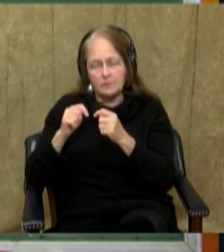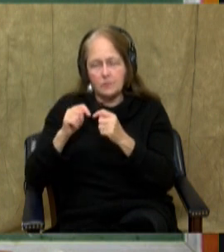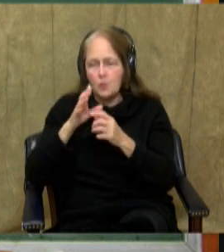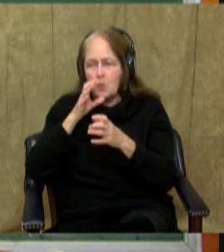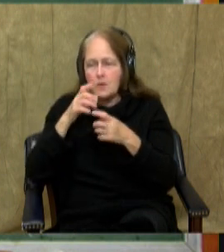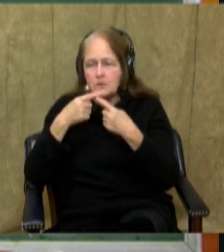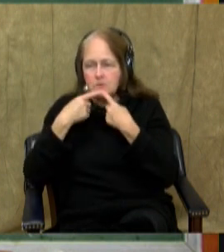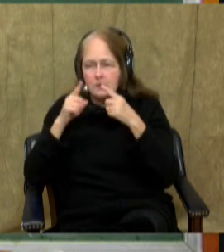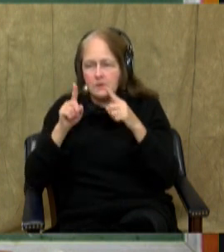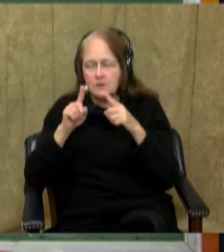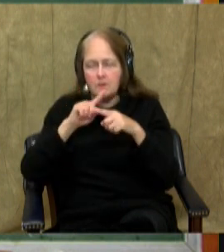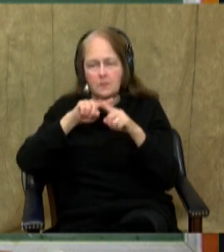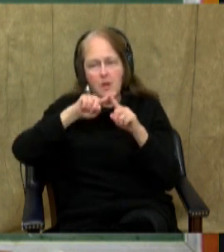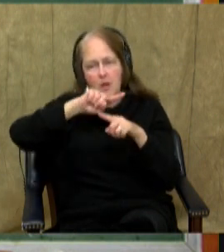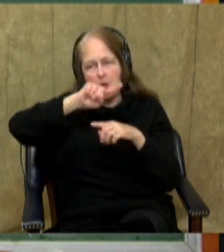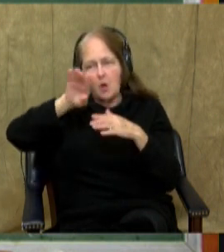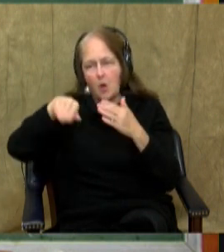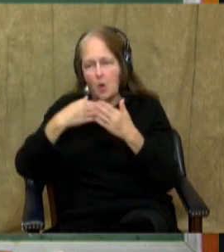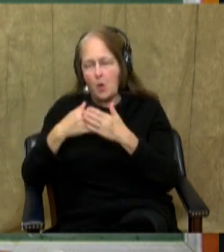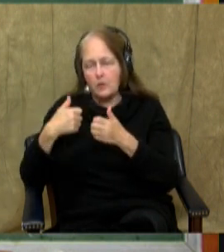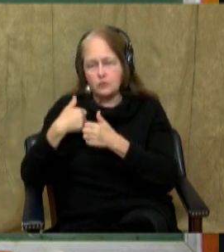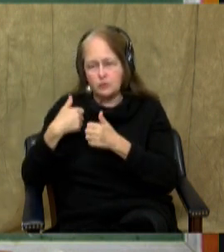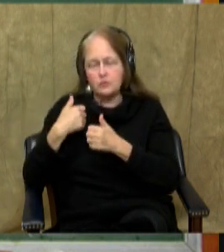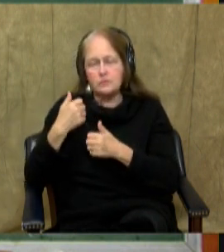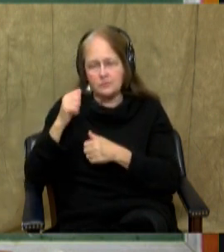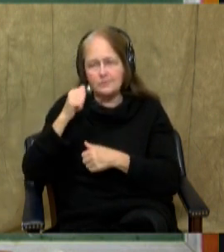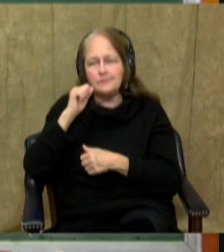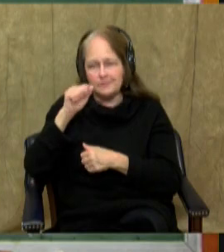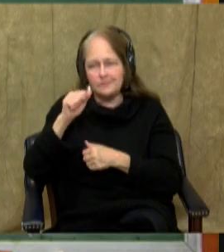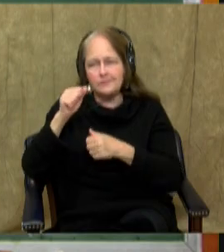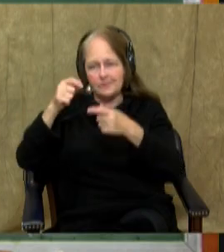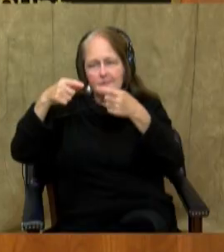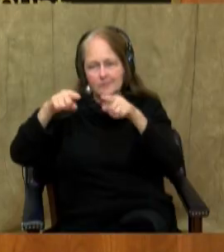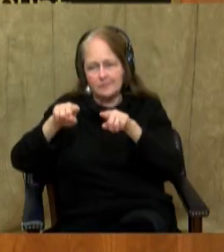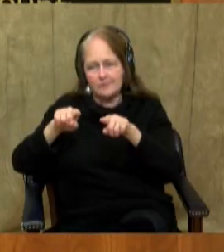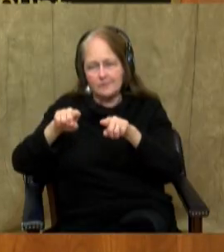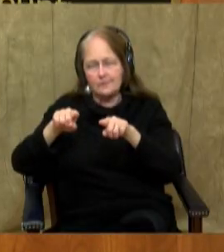it, but former soldiers testified saying, no, it didn't